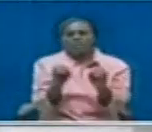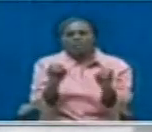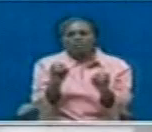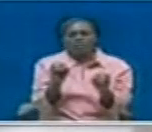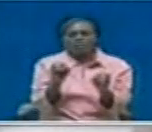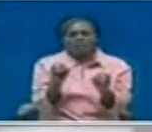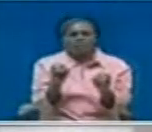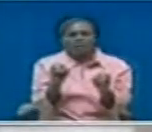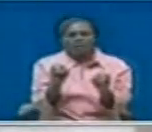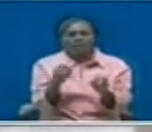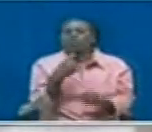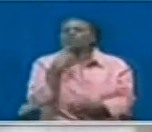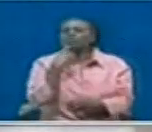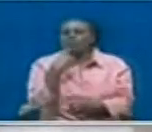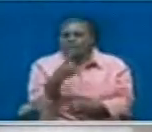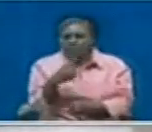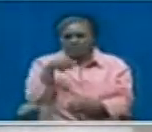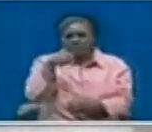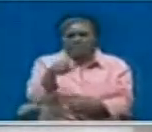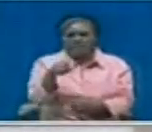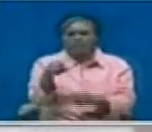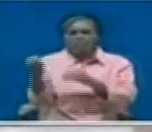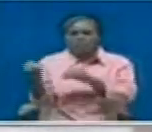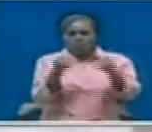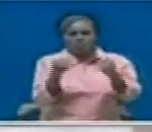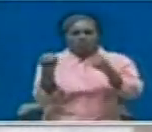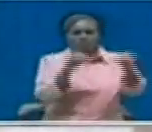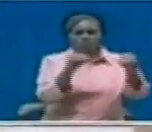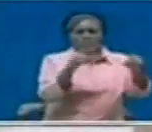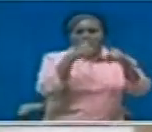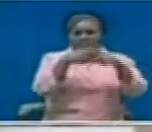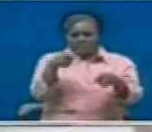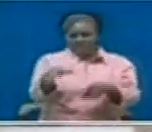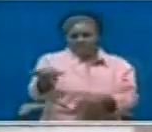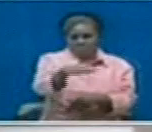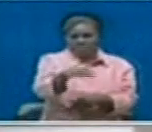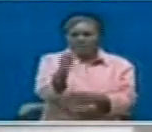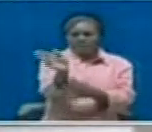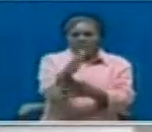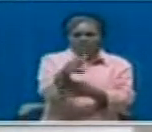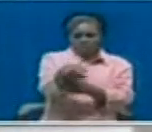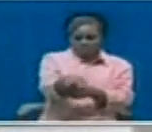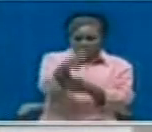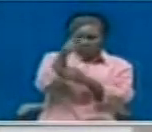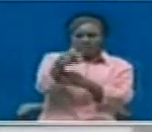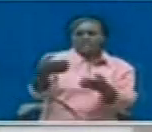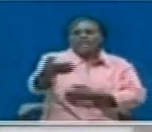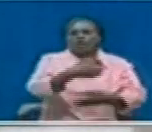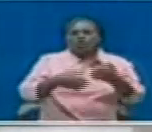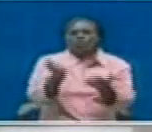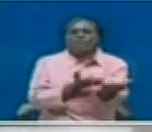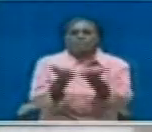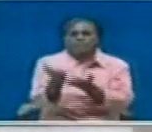mpaka nikamaliza. Turkanas are mostly pastoralists, but here in Longe’ch Island, fishing is the main socio-economic